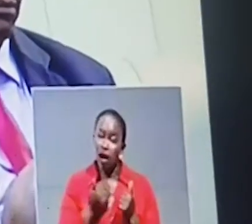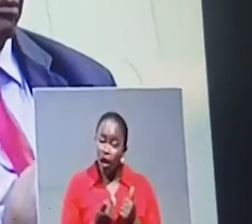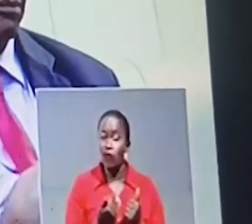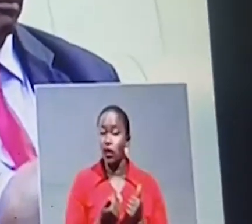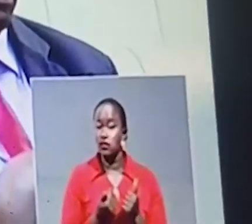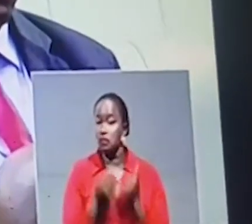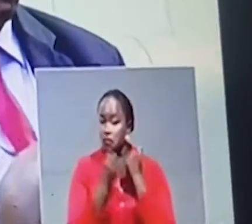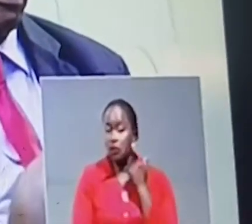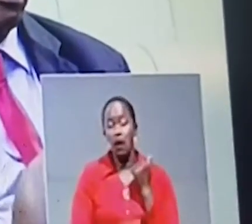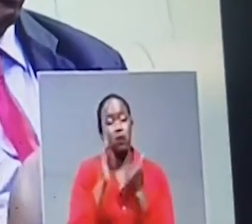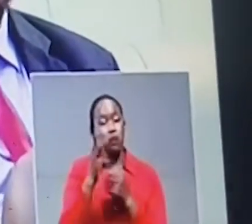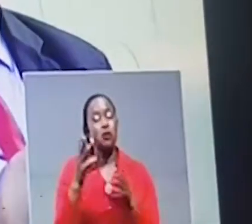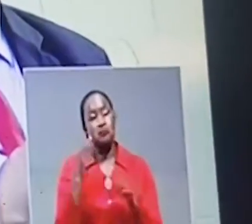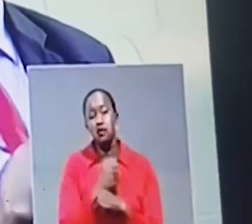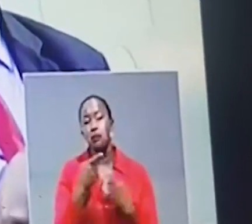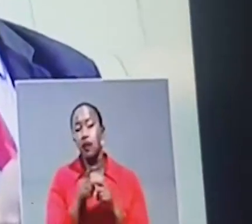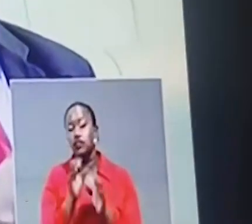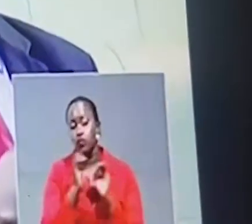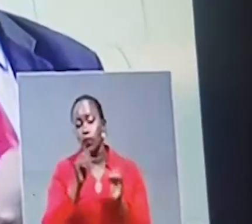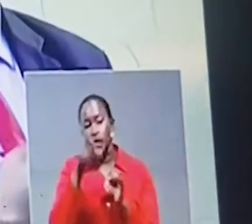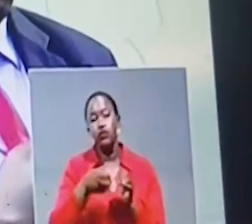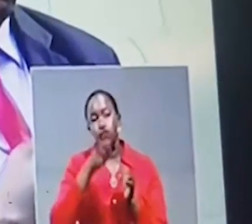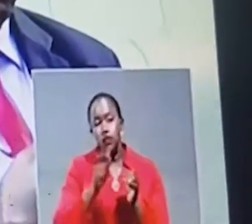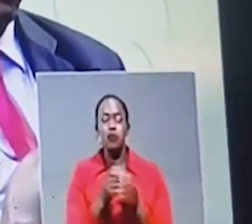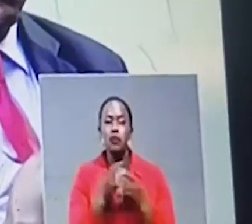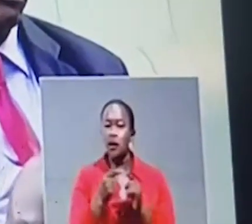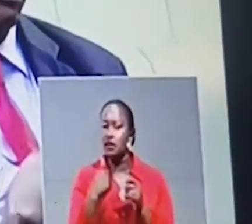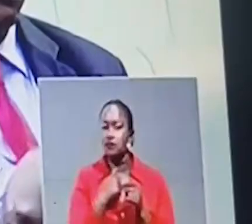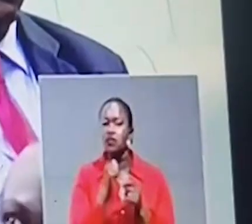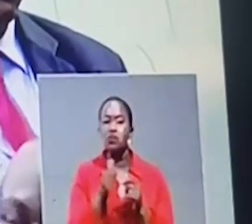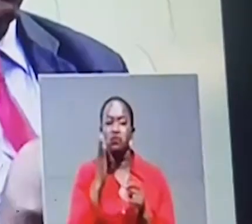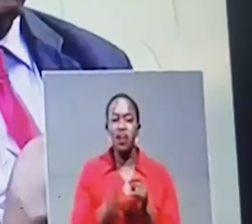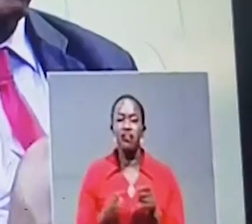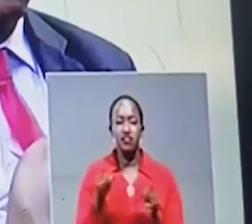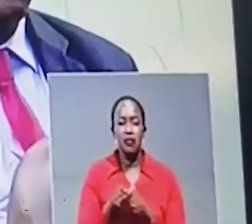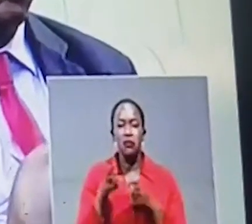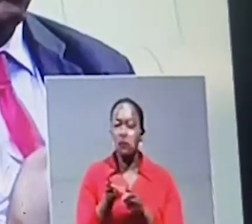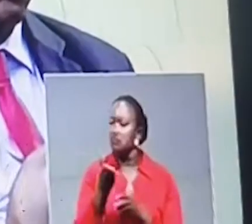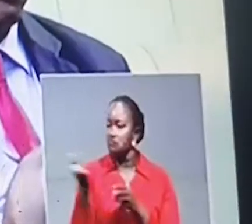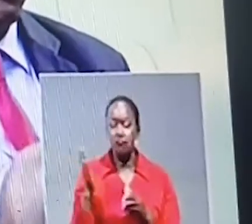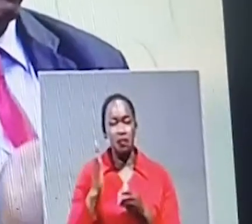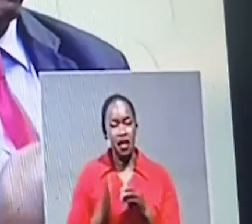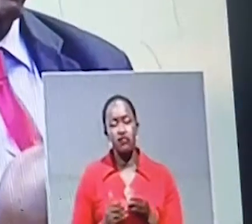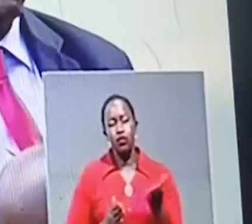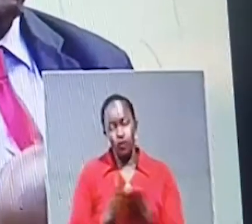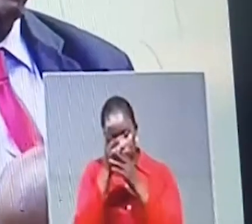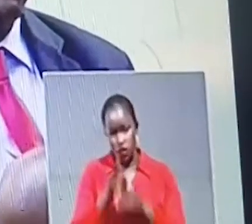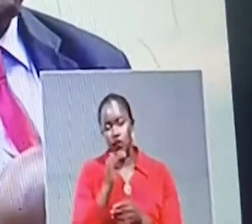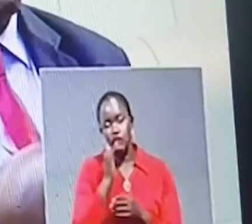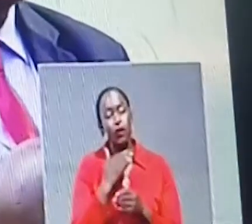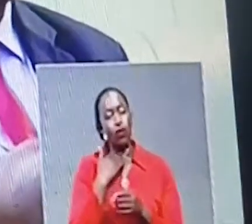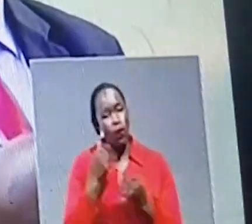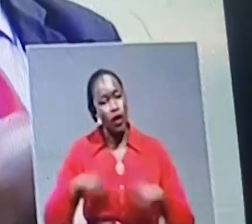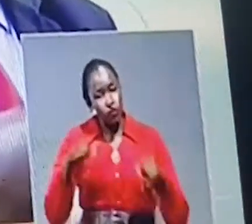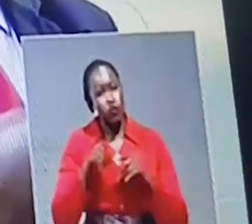are going to miss, and none has responded here. But I have not behaved like the way they have behaved. Right Honorable Speaker, do you want us to reach